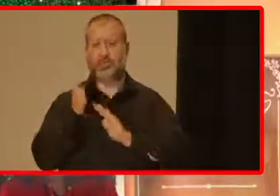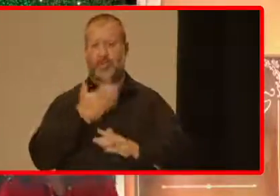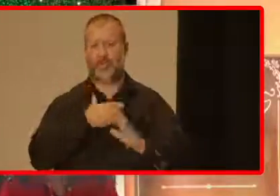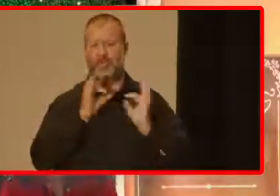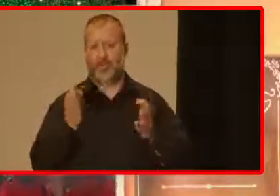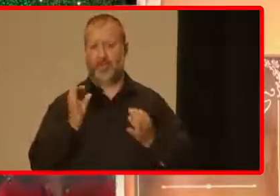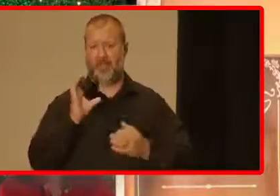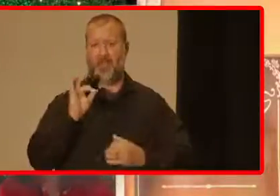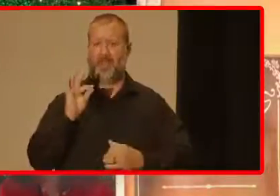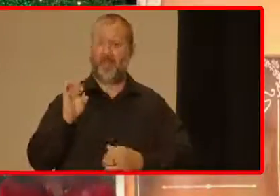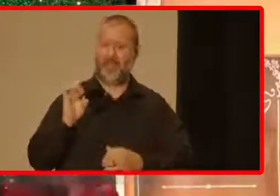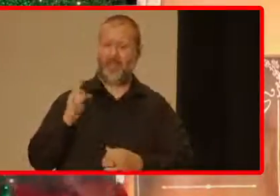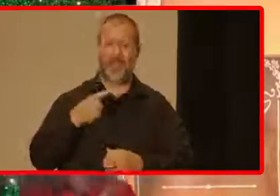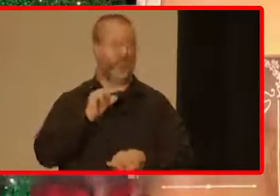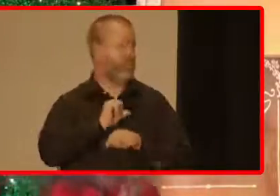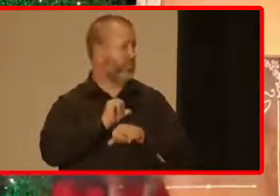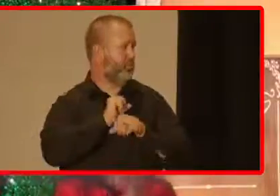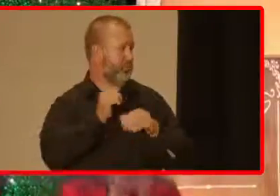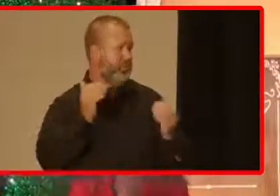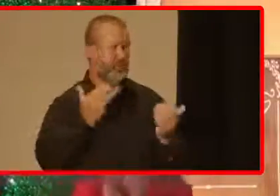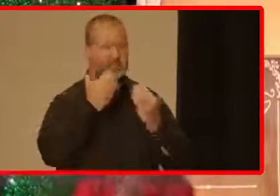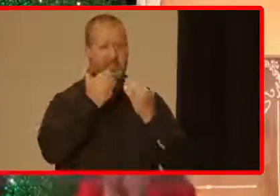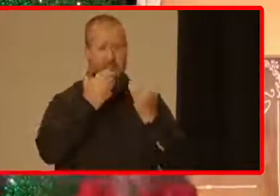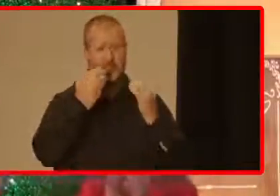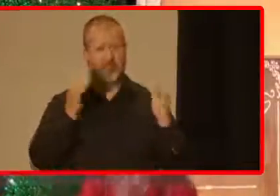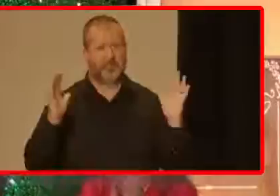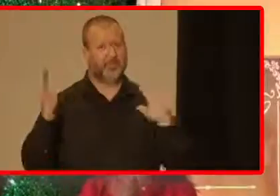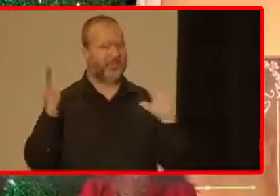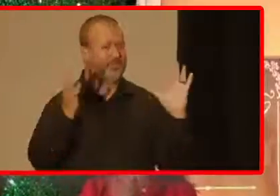Family Cafe folks.